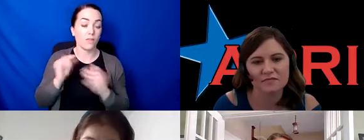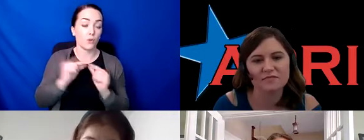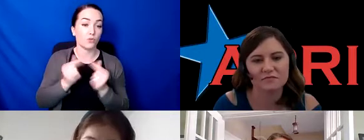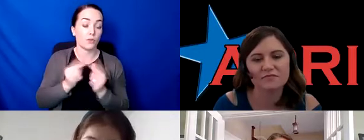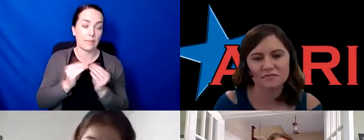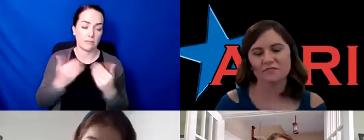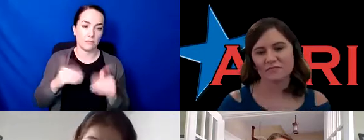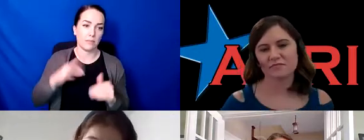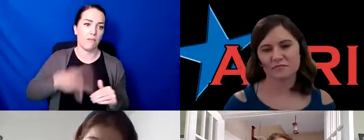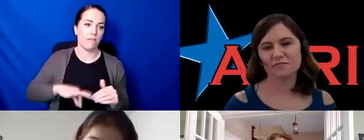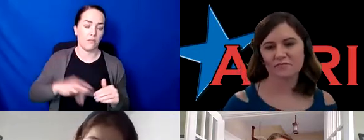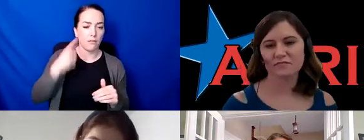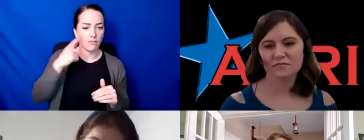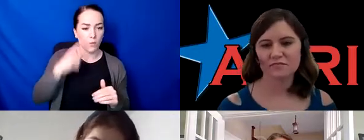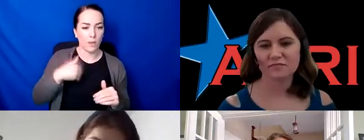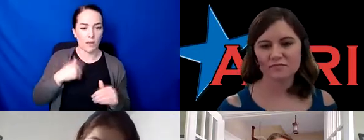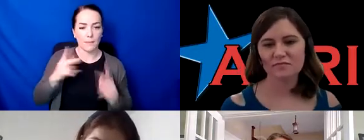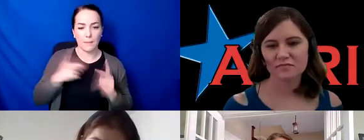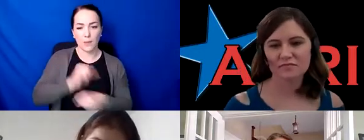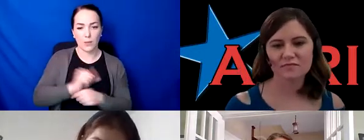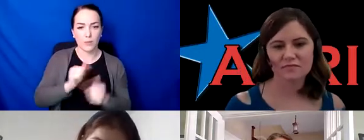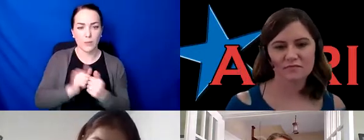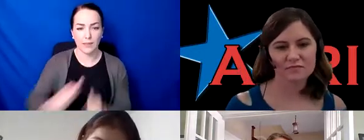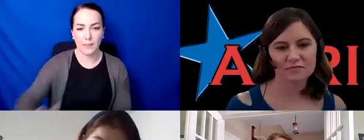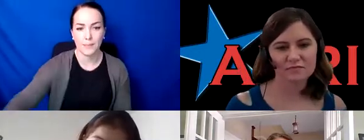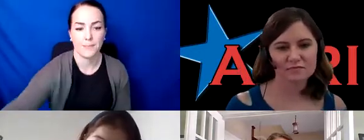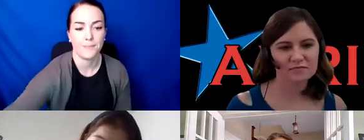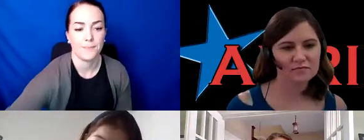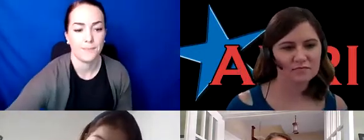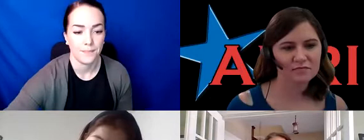helpful for the young people I was working with. So.